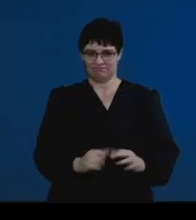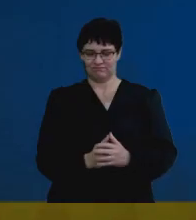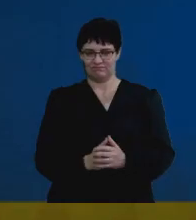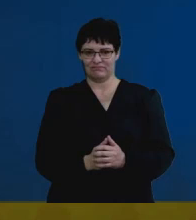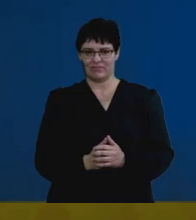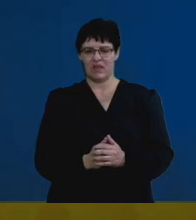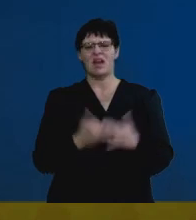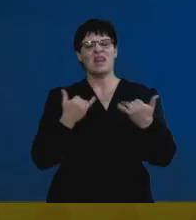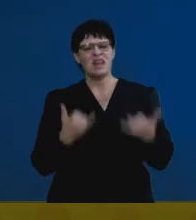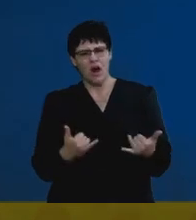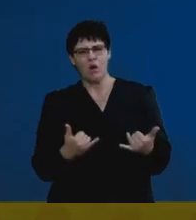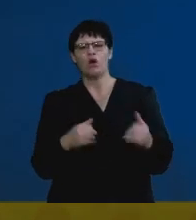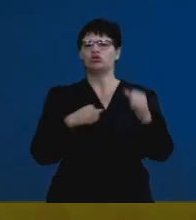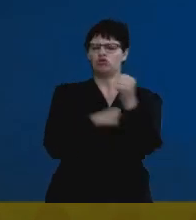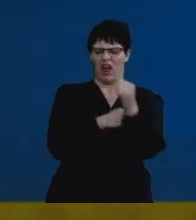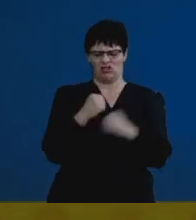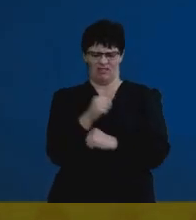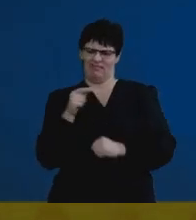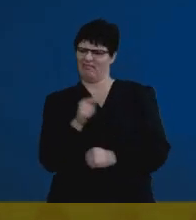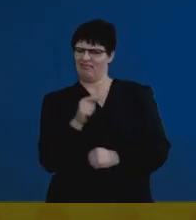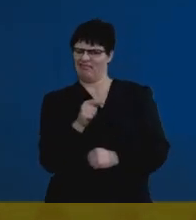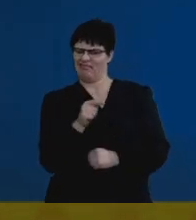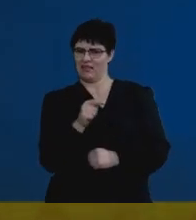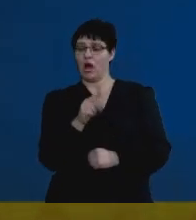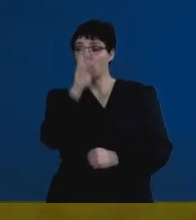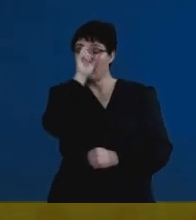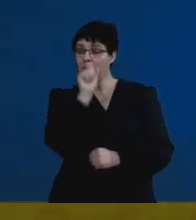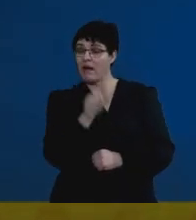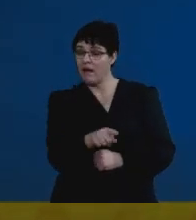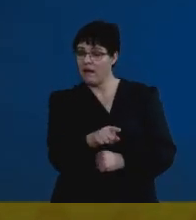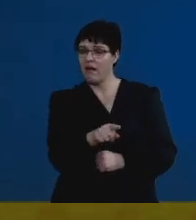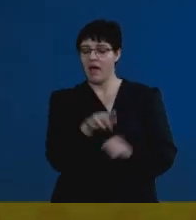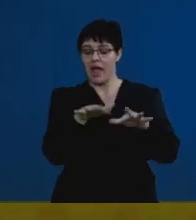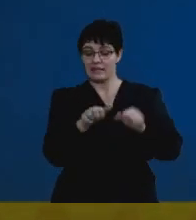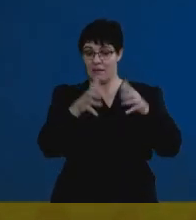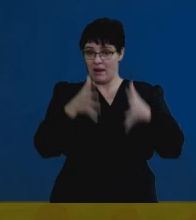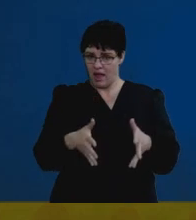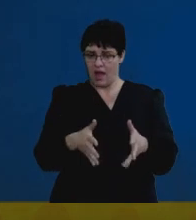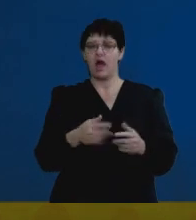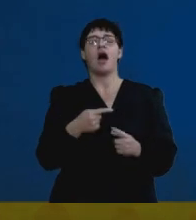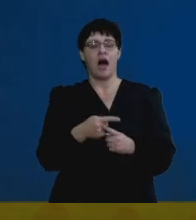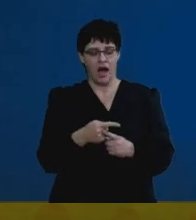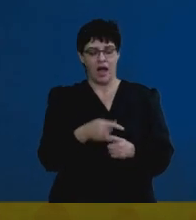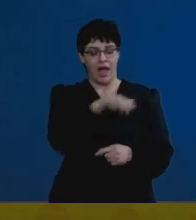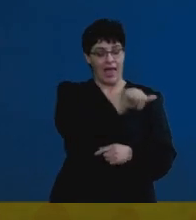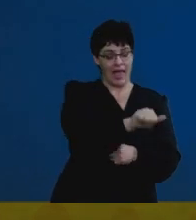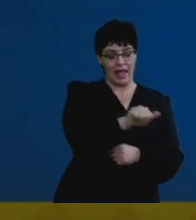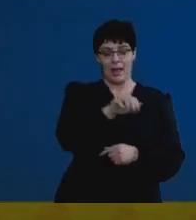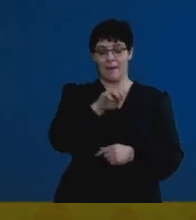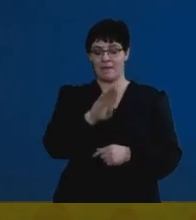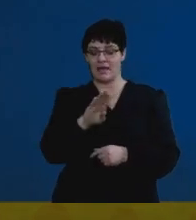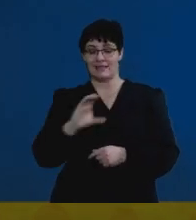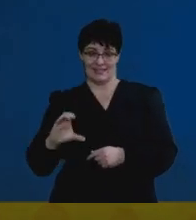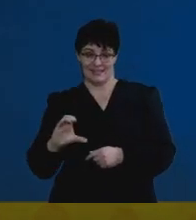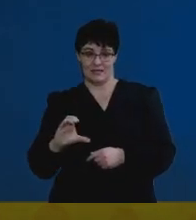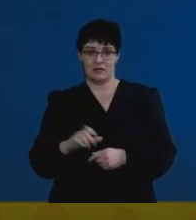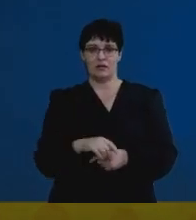and reflect on the structure of this, remember that the examiner sets the exam with section A being a section which I